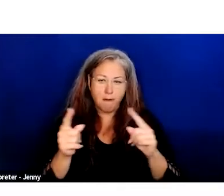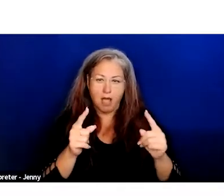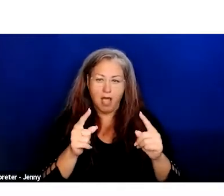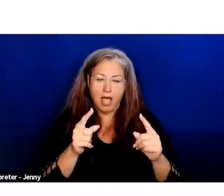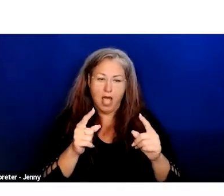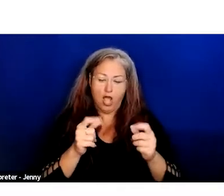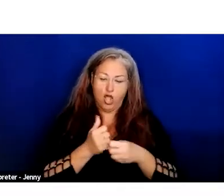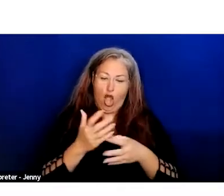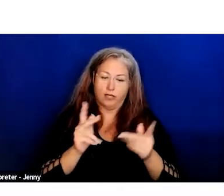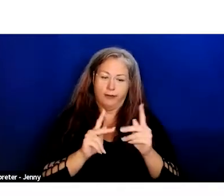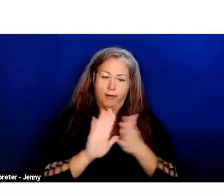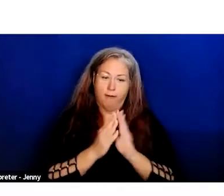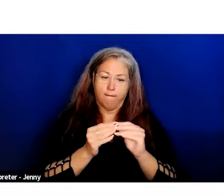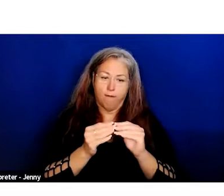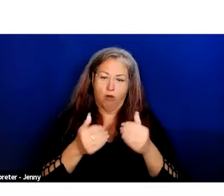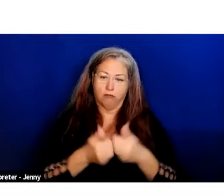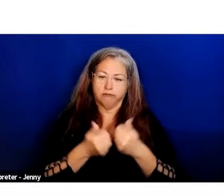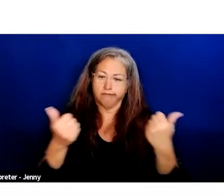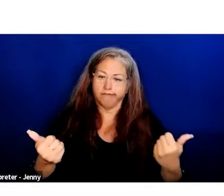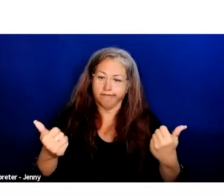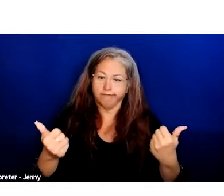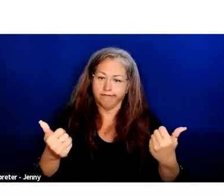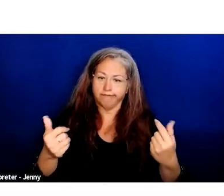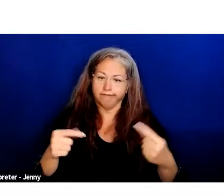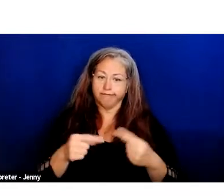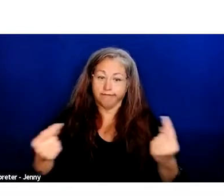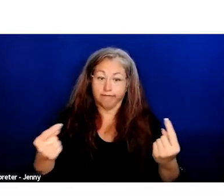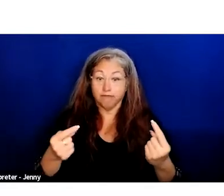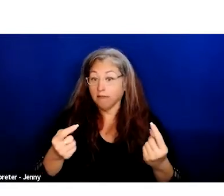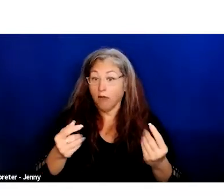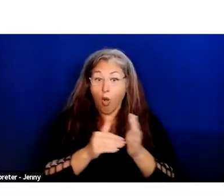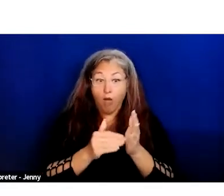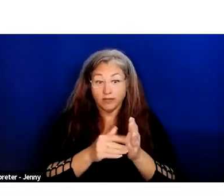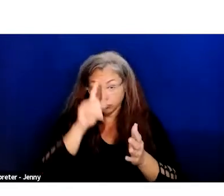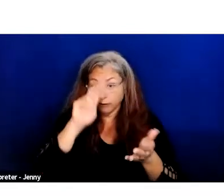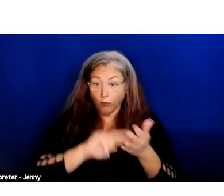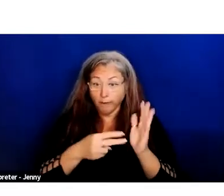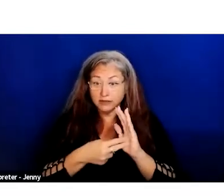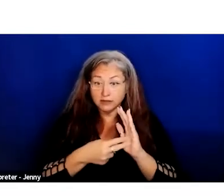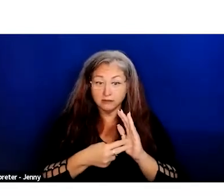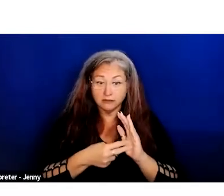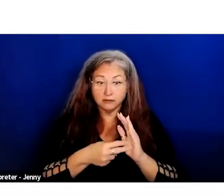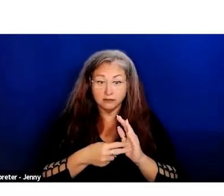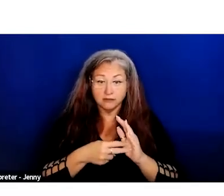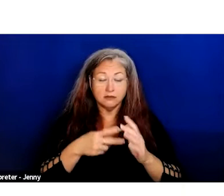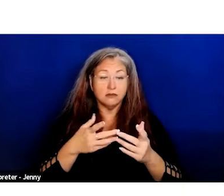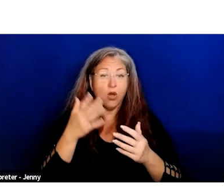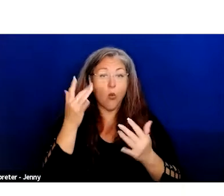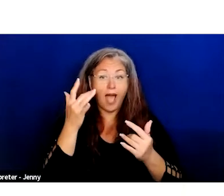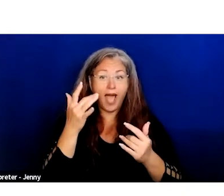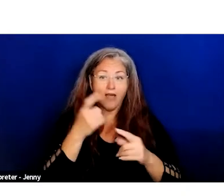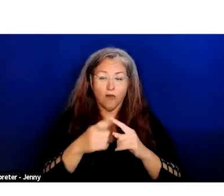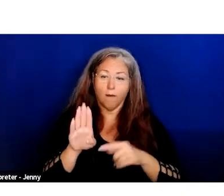polarizing us. A lot of this is intentional. And a lot of this is done by